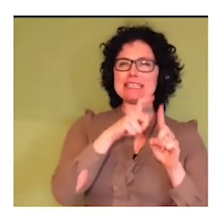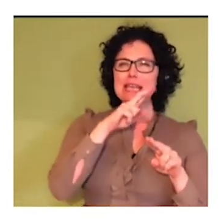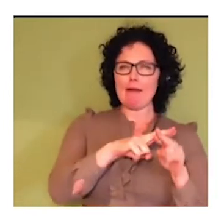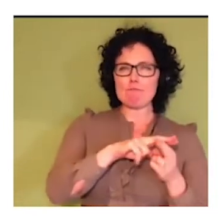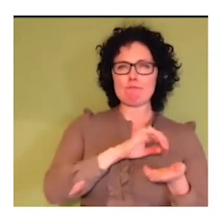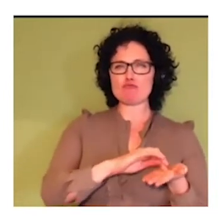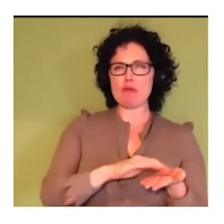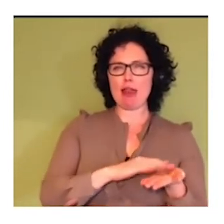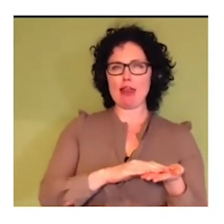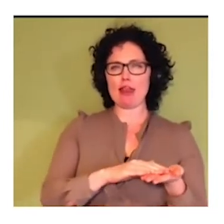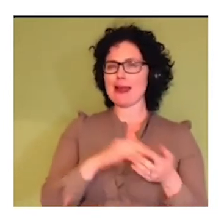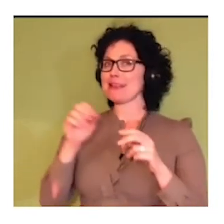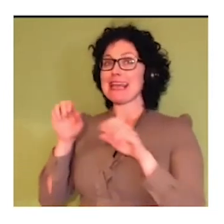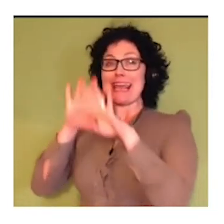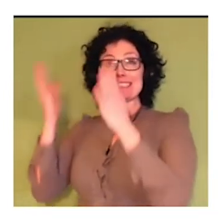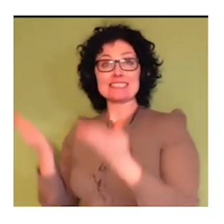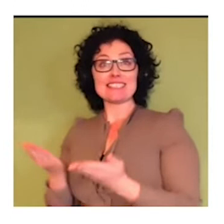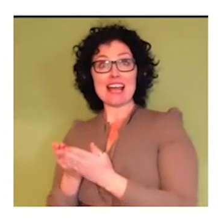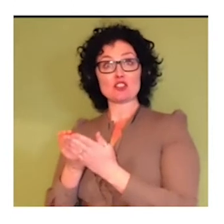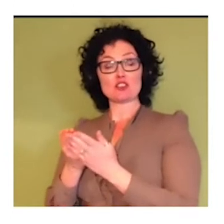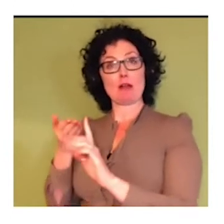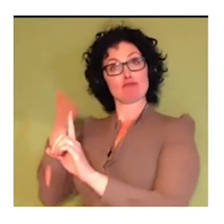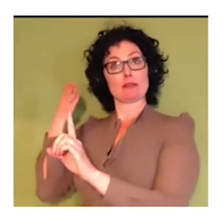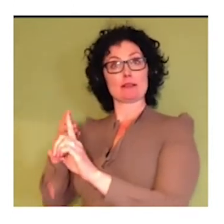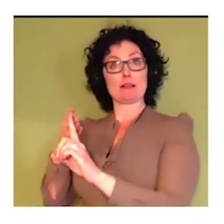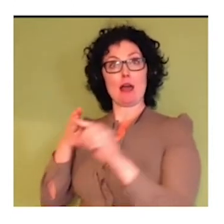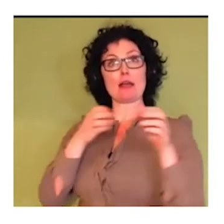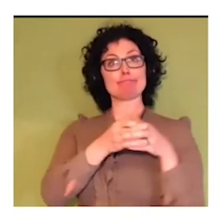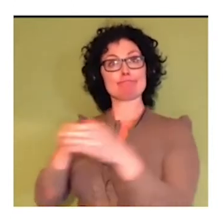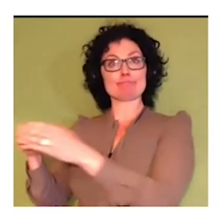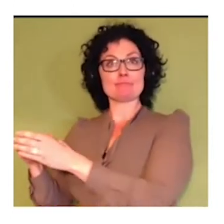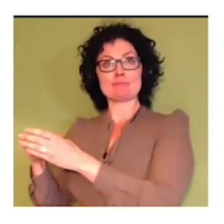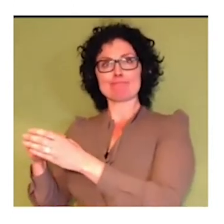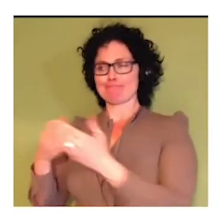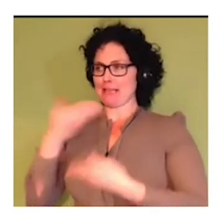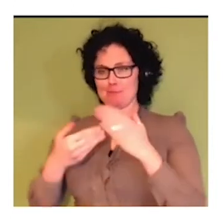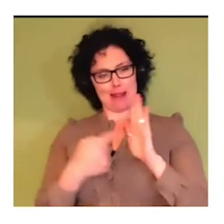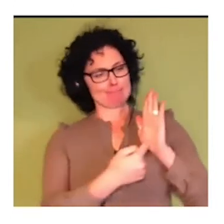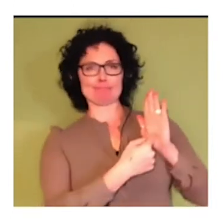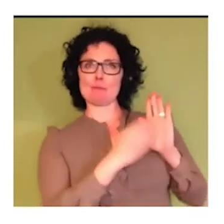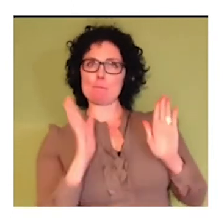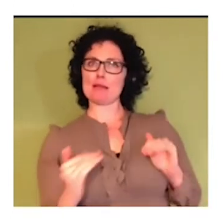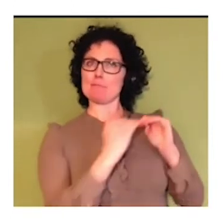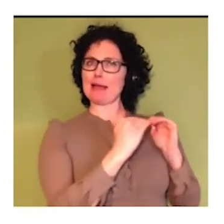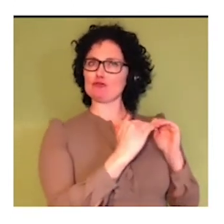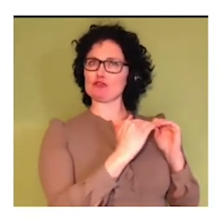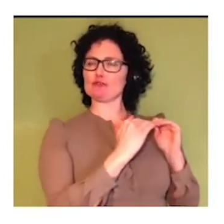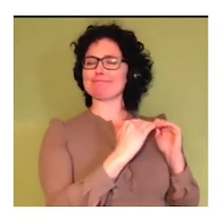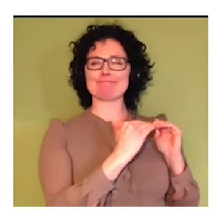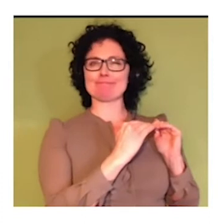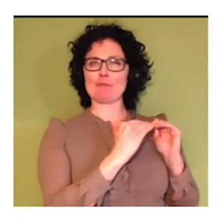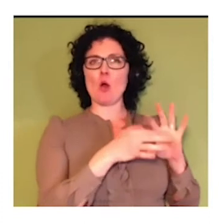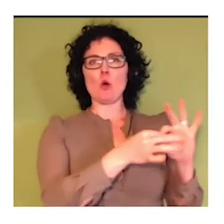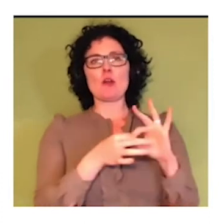really no internationally recognized bodies defining large print standards. Organisations